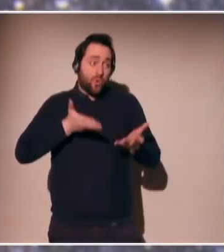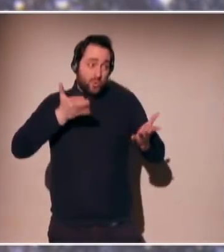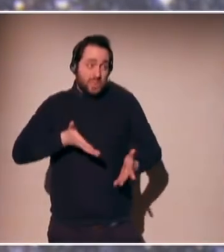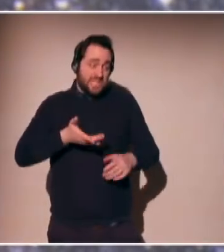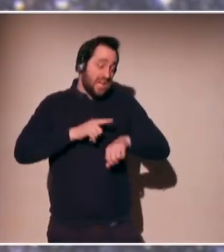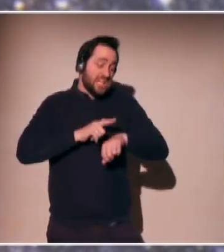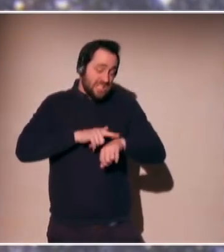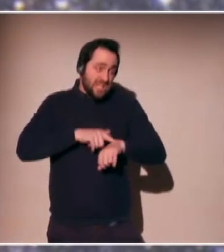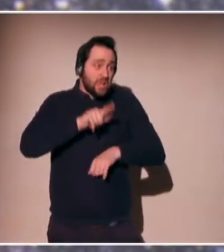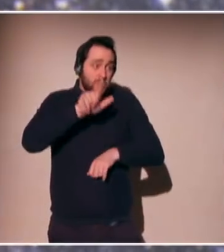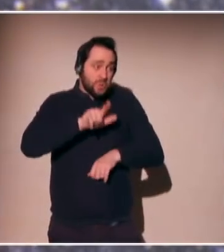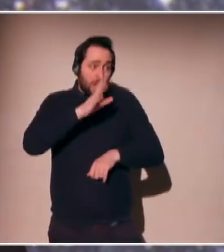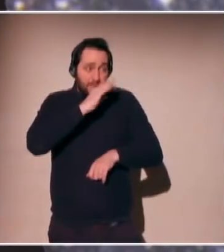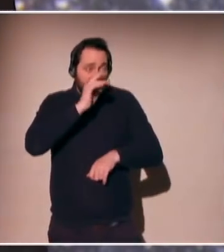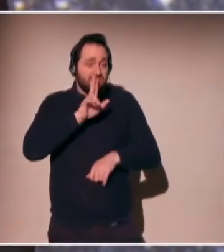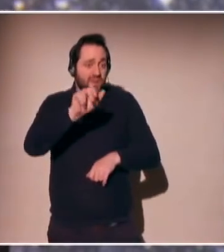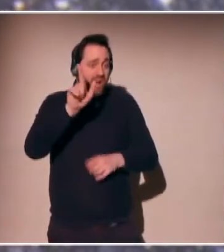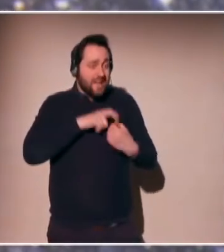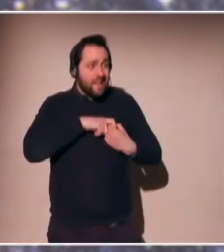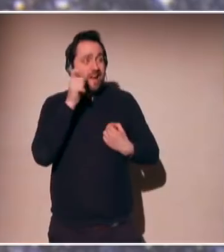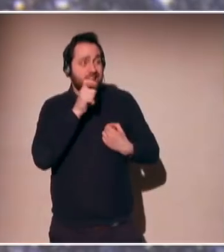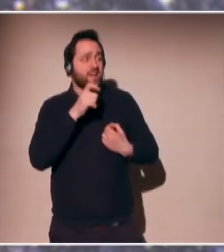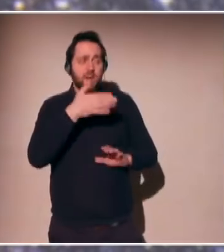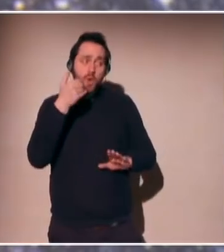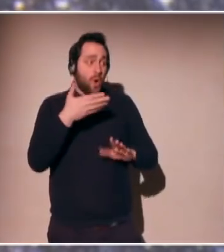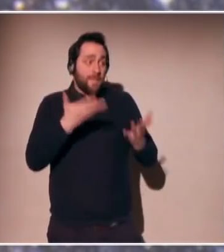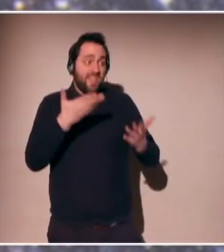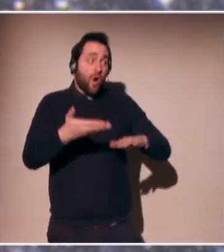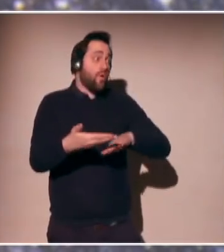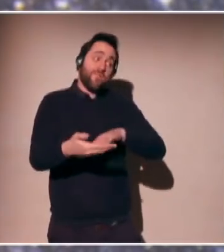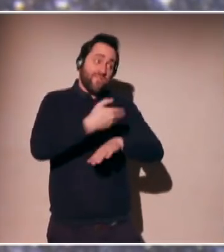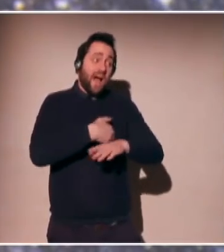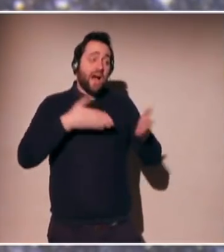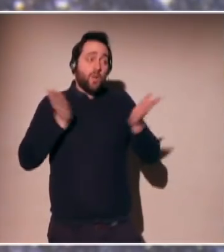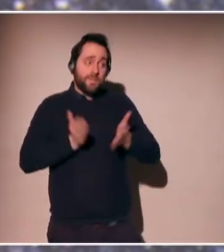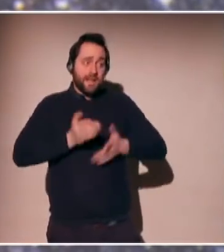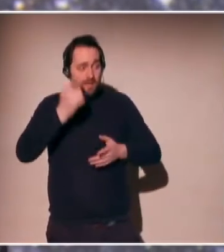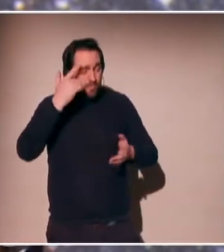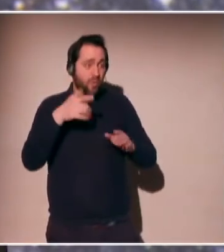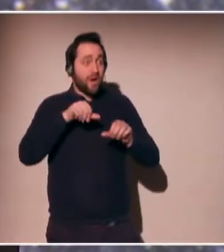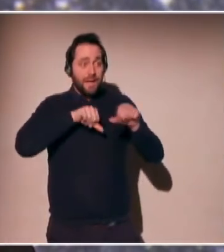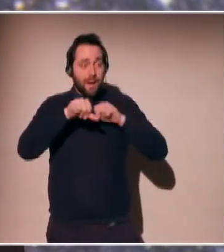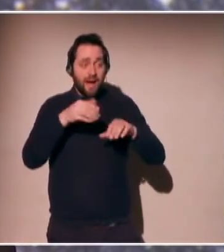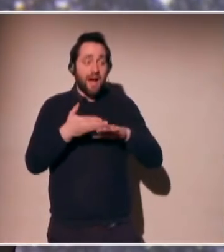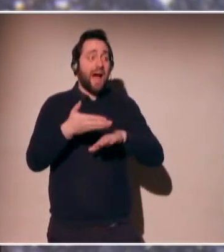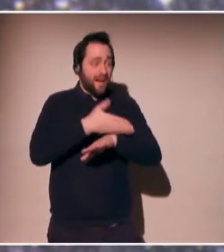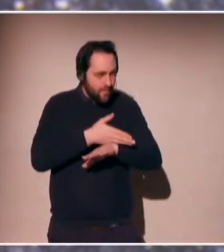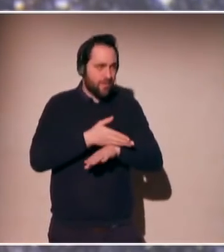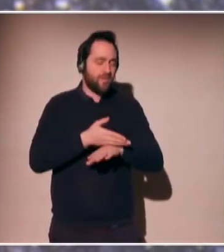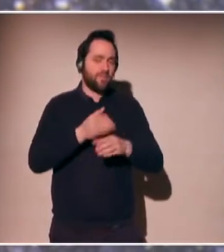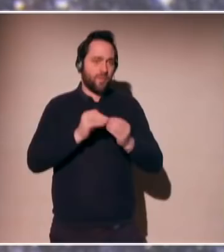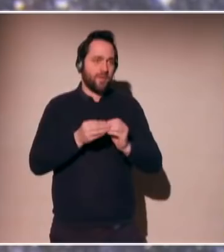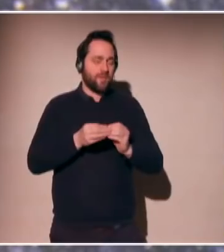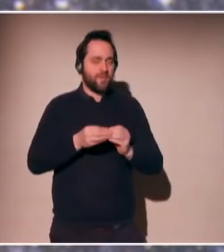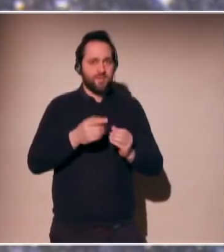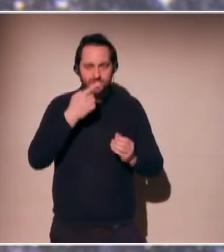clinic and we'll fix you before the symptoms begin." Wouldn't that be great? It sounds like science fiction. It's not.